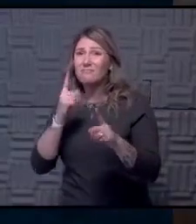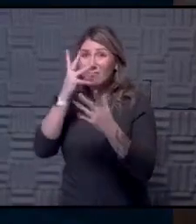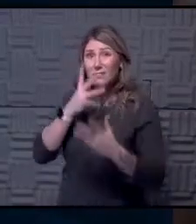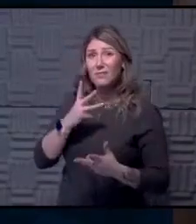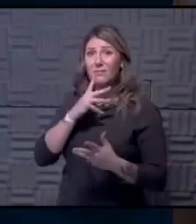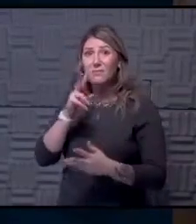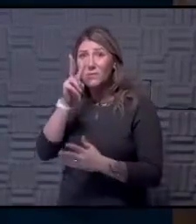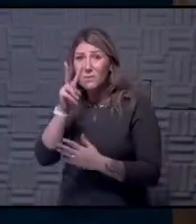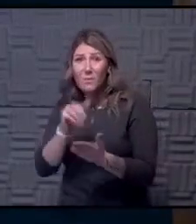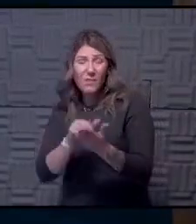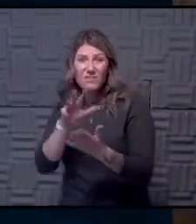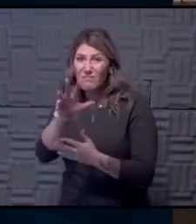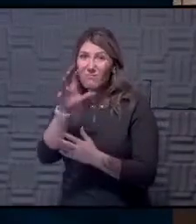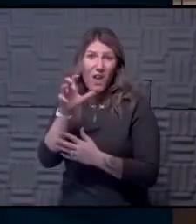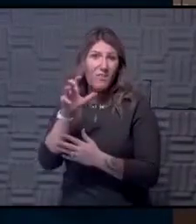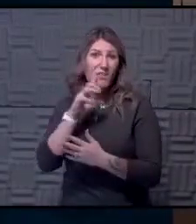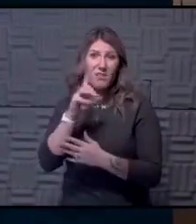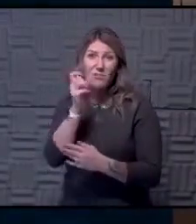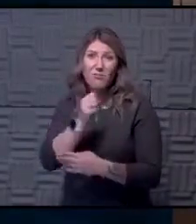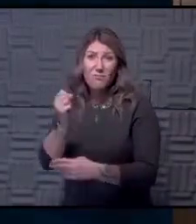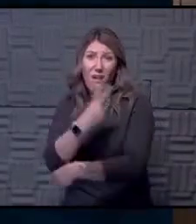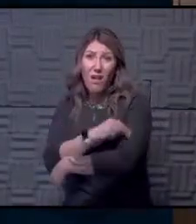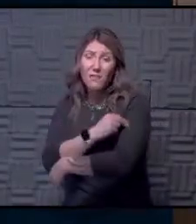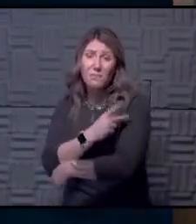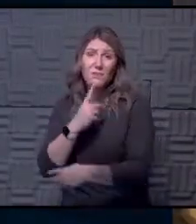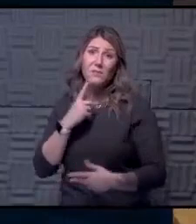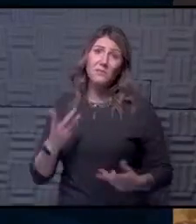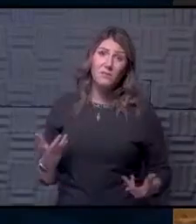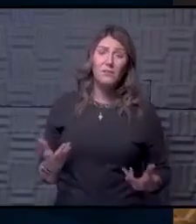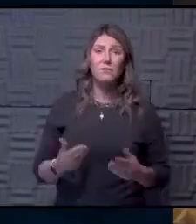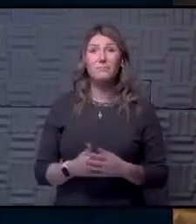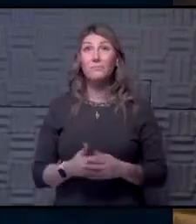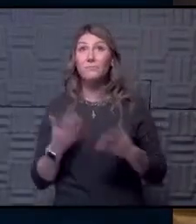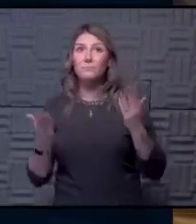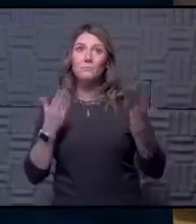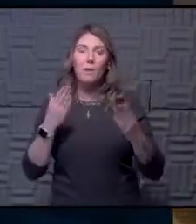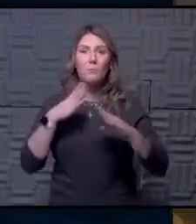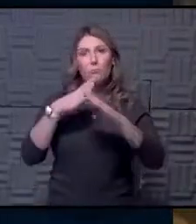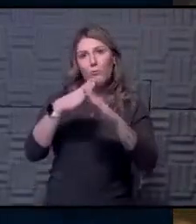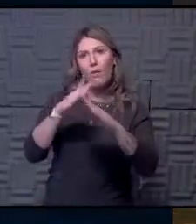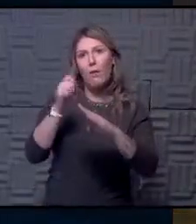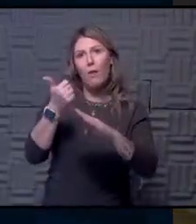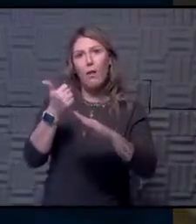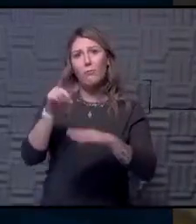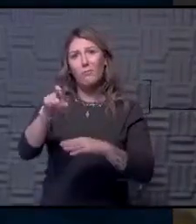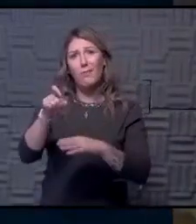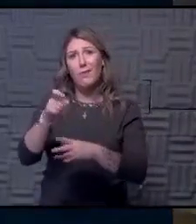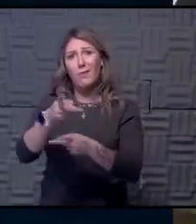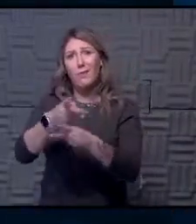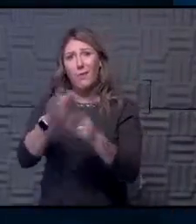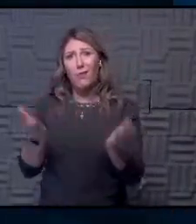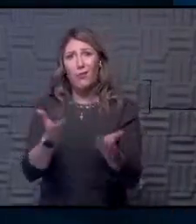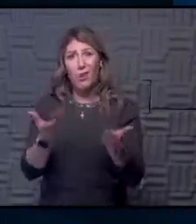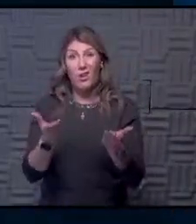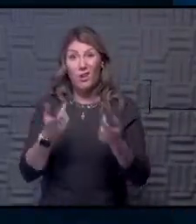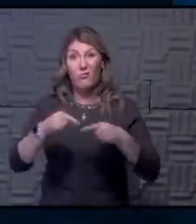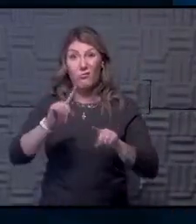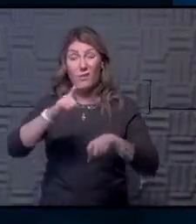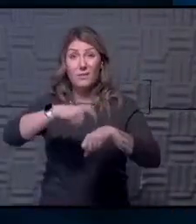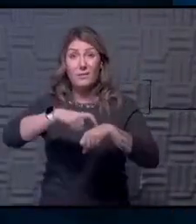right? 2,500 hospitalizations that maybe prevented others from seeking care here at some point in that time.